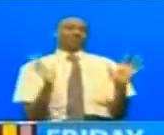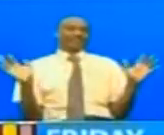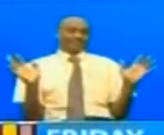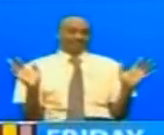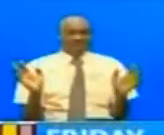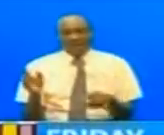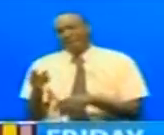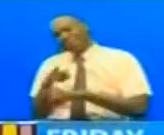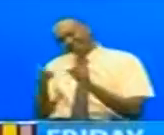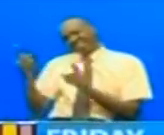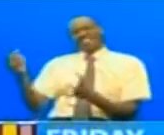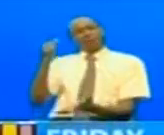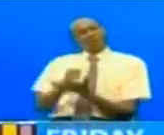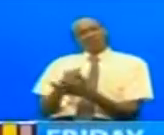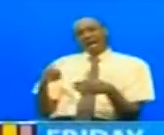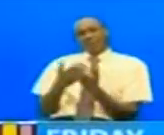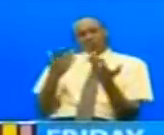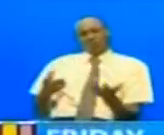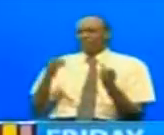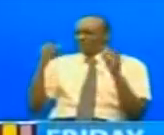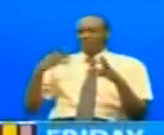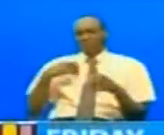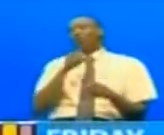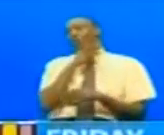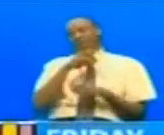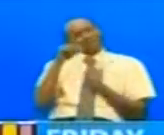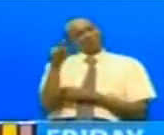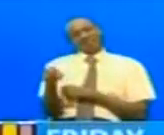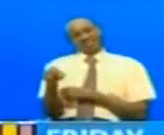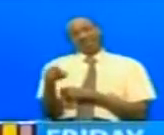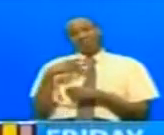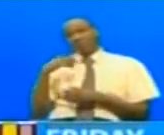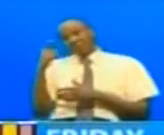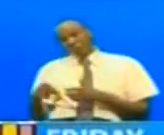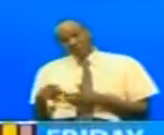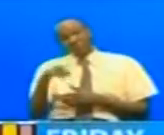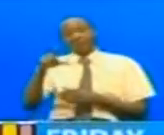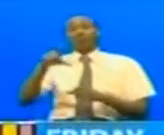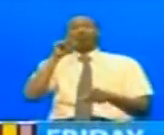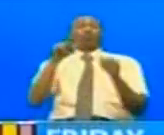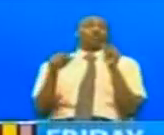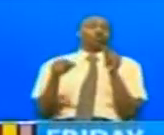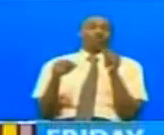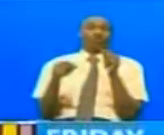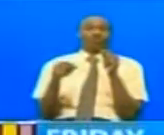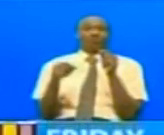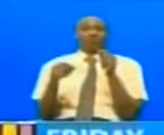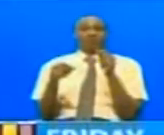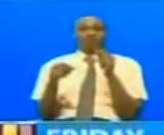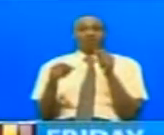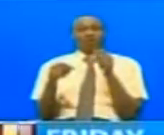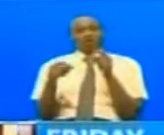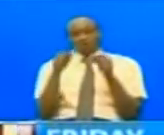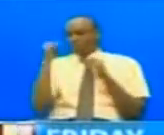the thing is, this appointment comes with a lot of controversy because people are saying that he chose to